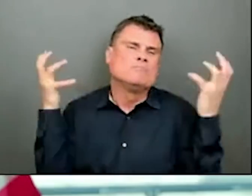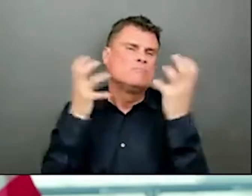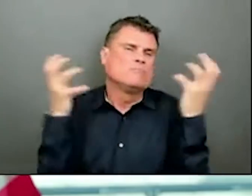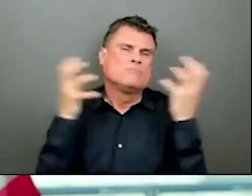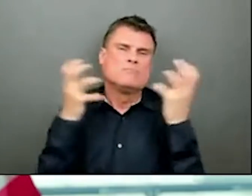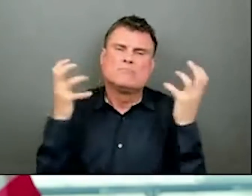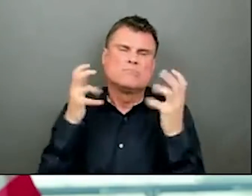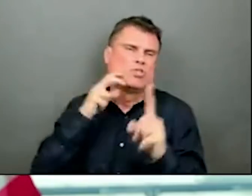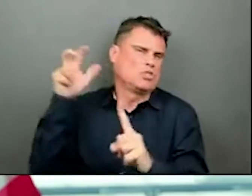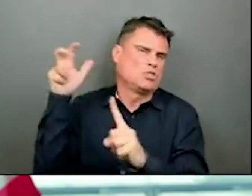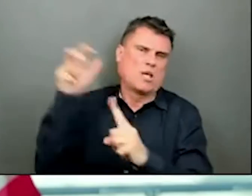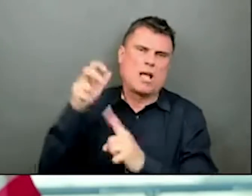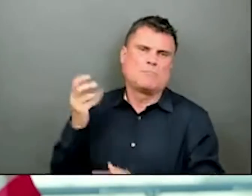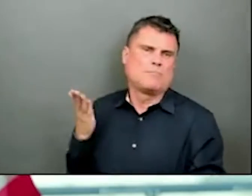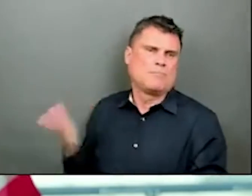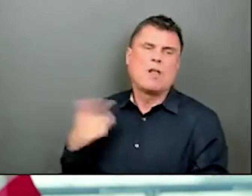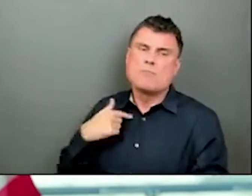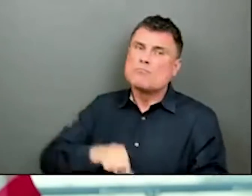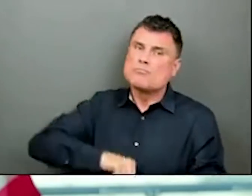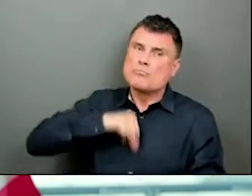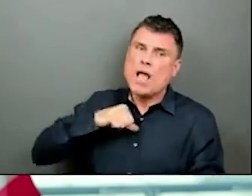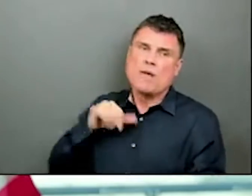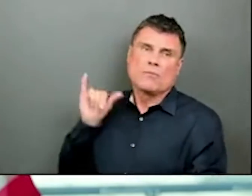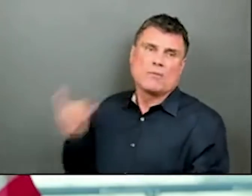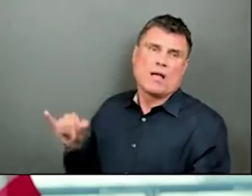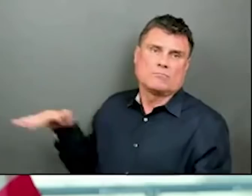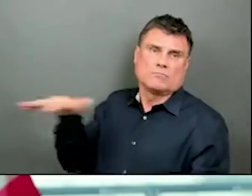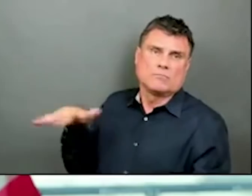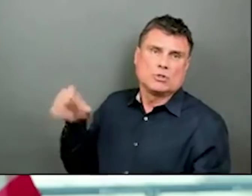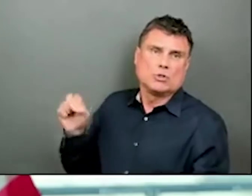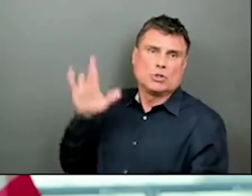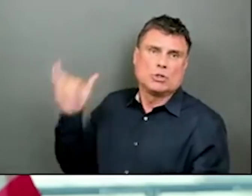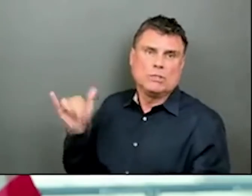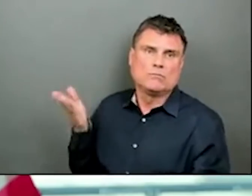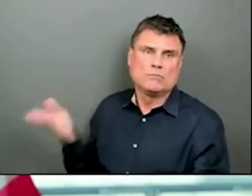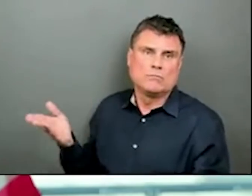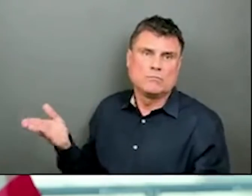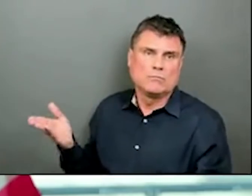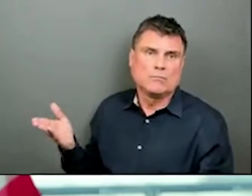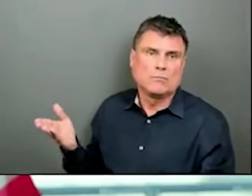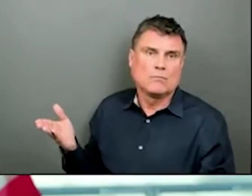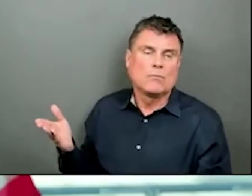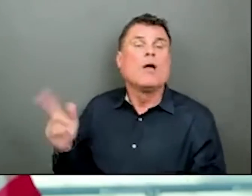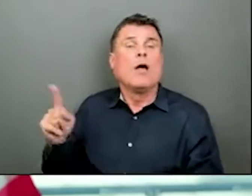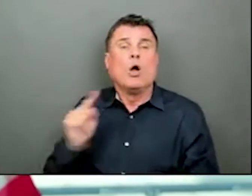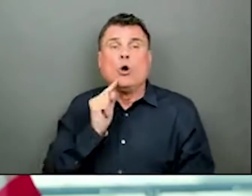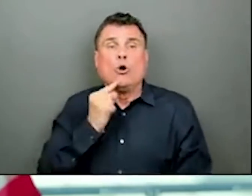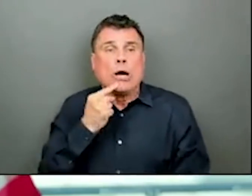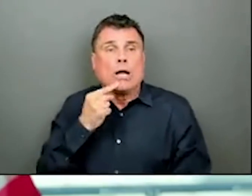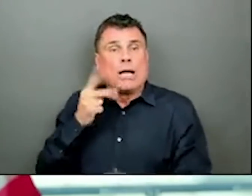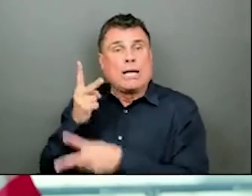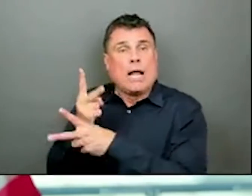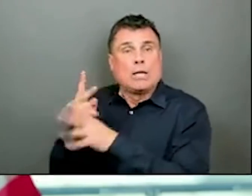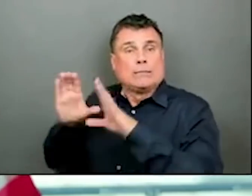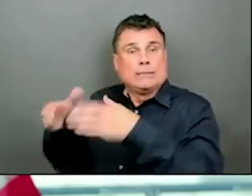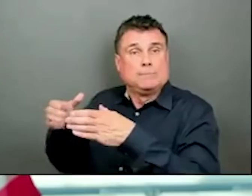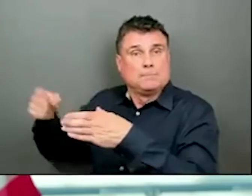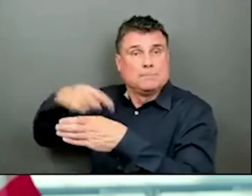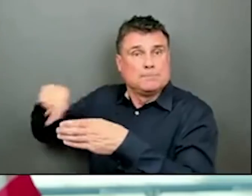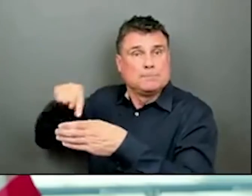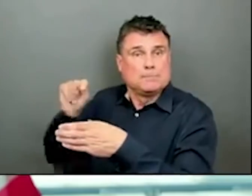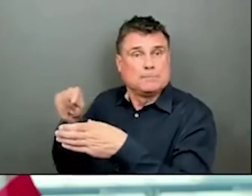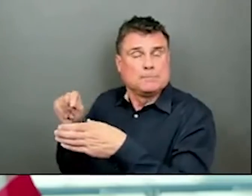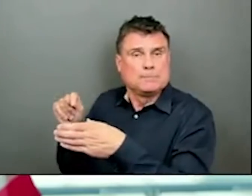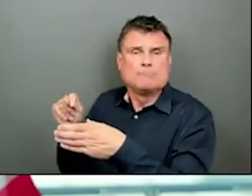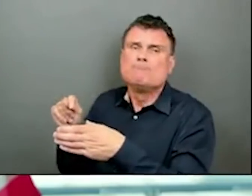so proud of especially the critical care teams that have worked together around the province. So we have a strong network of